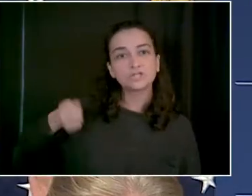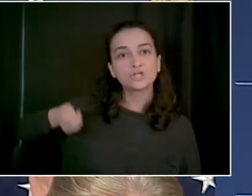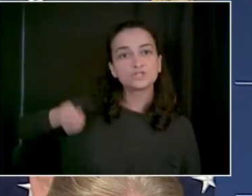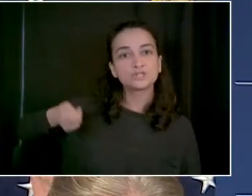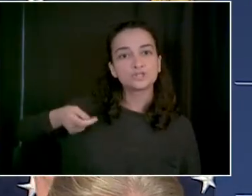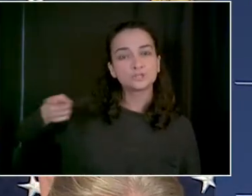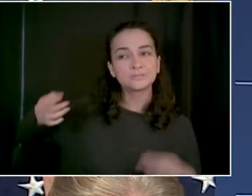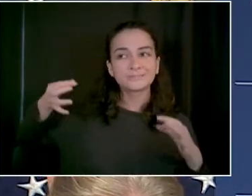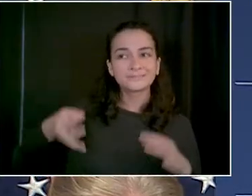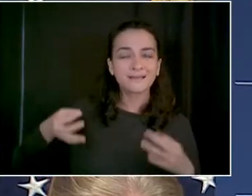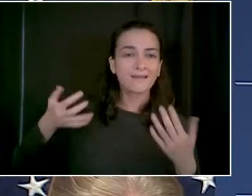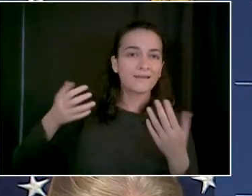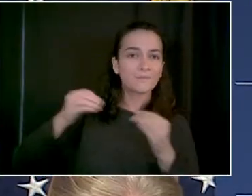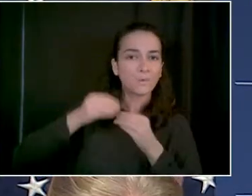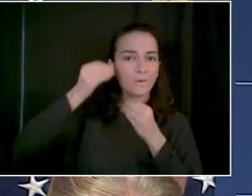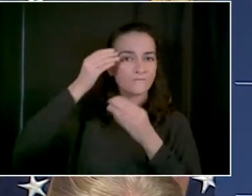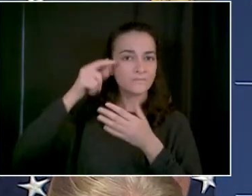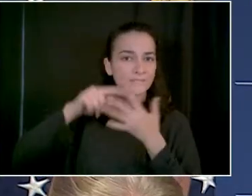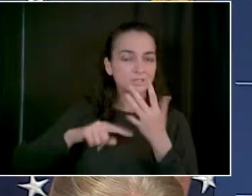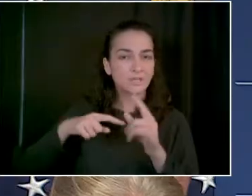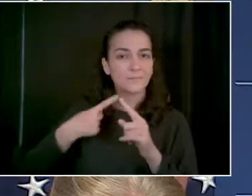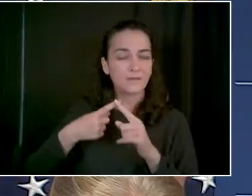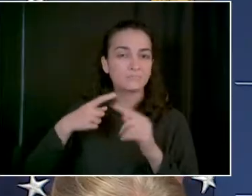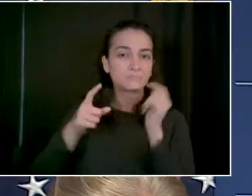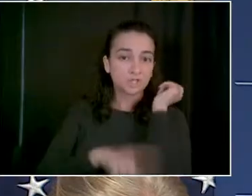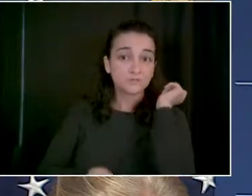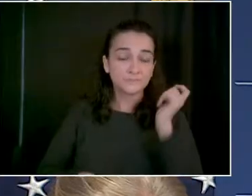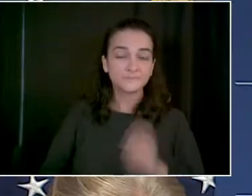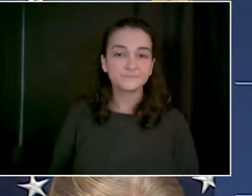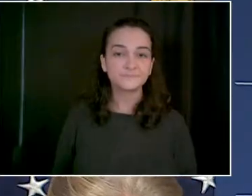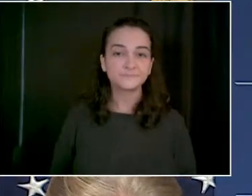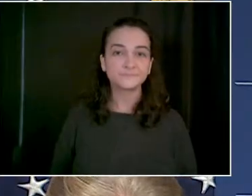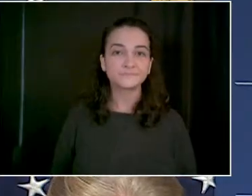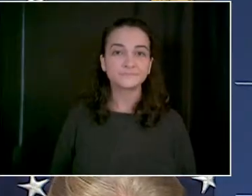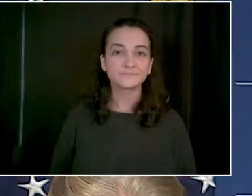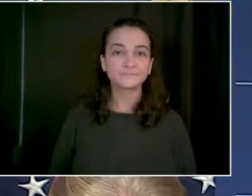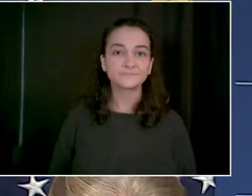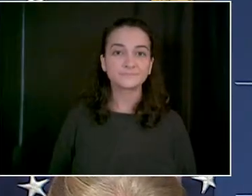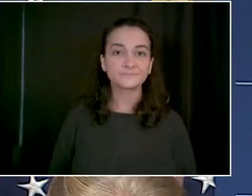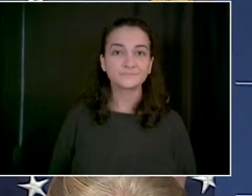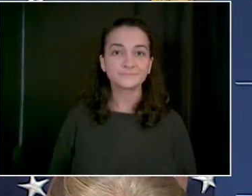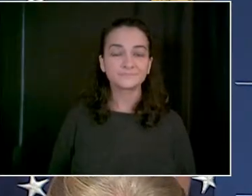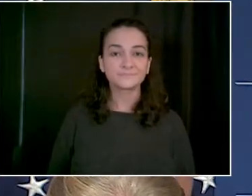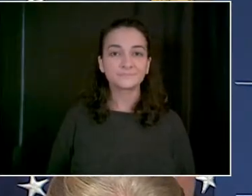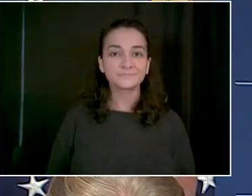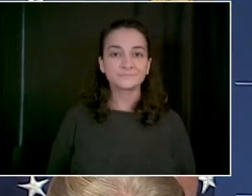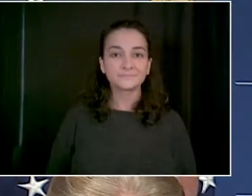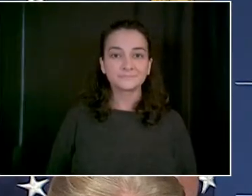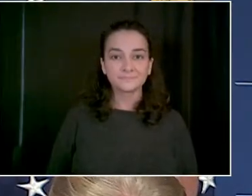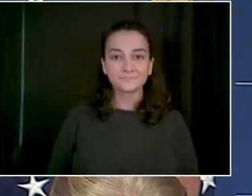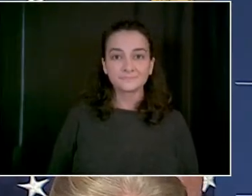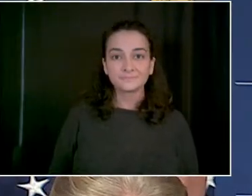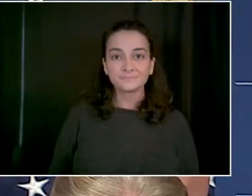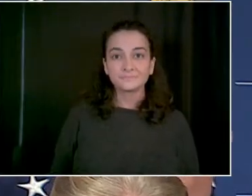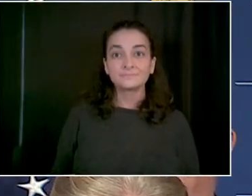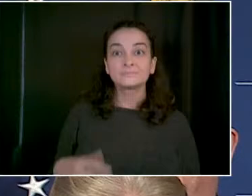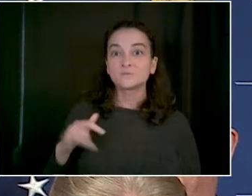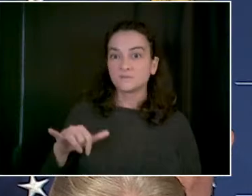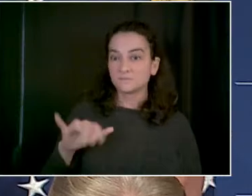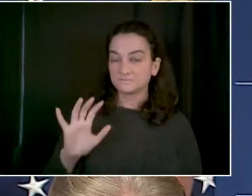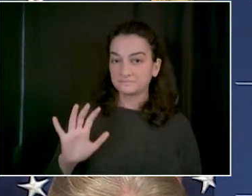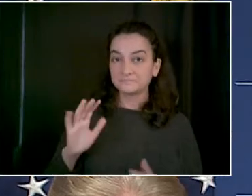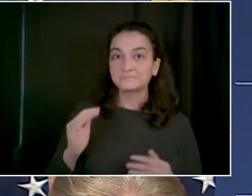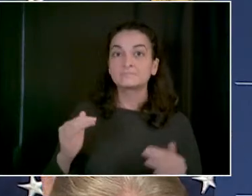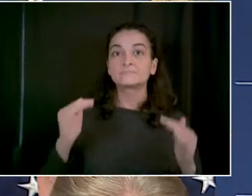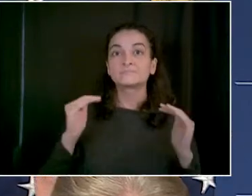to number one, the judges in the criminal justice system to operate, but it's also up to our council people, as the